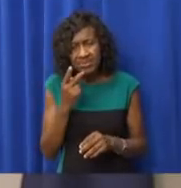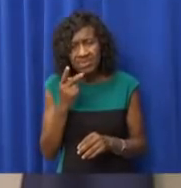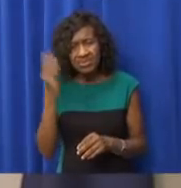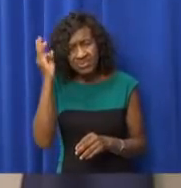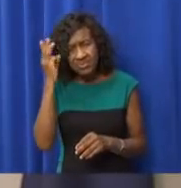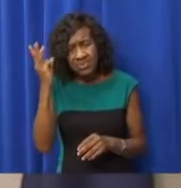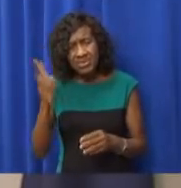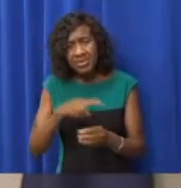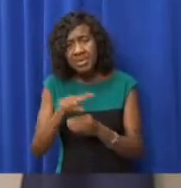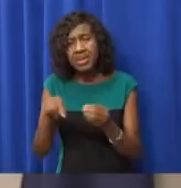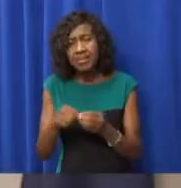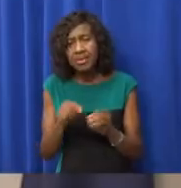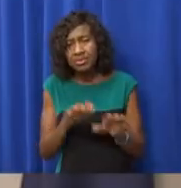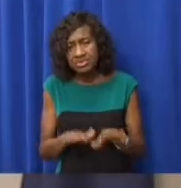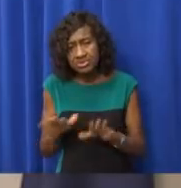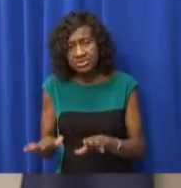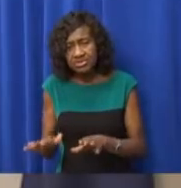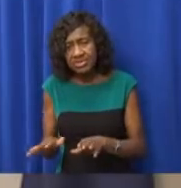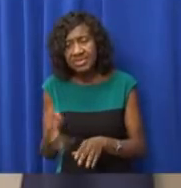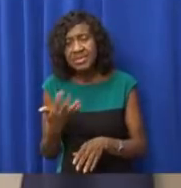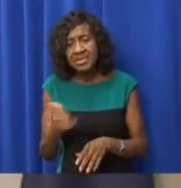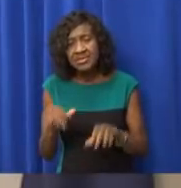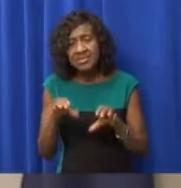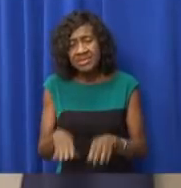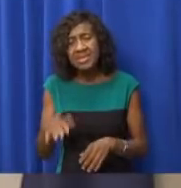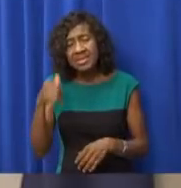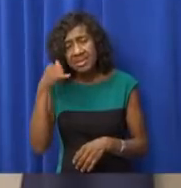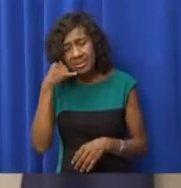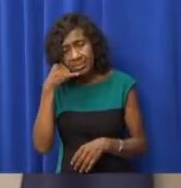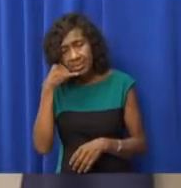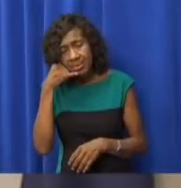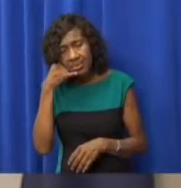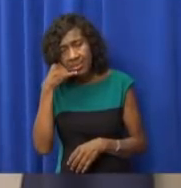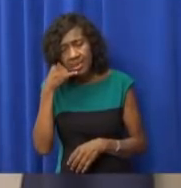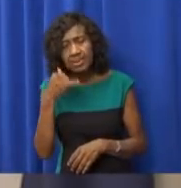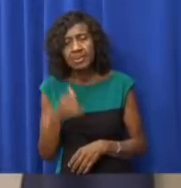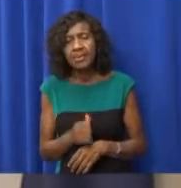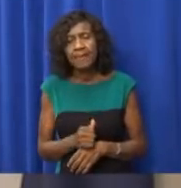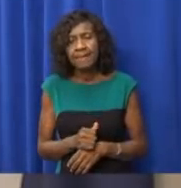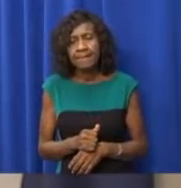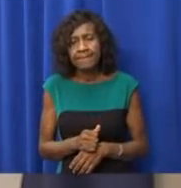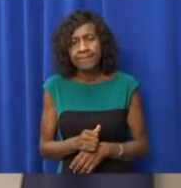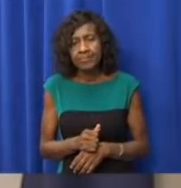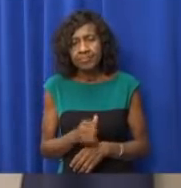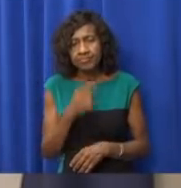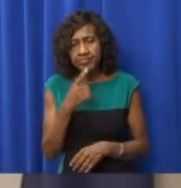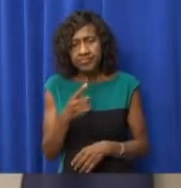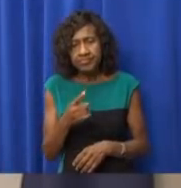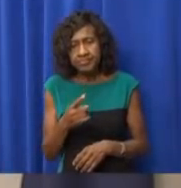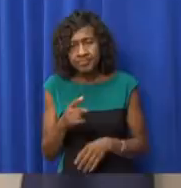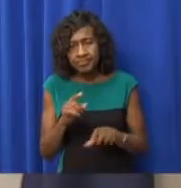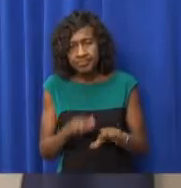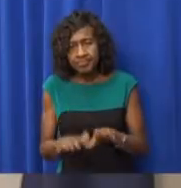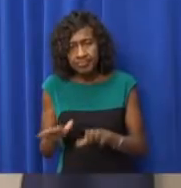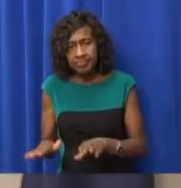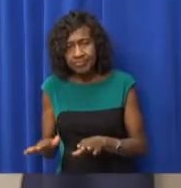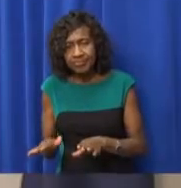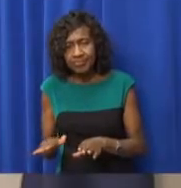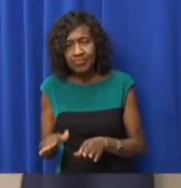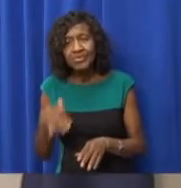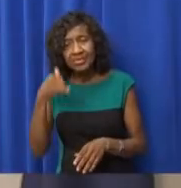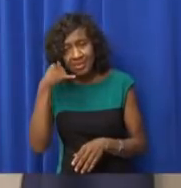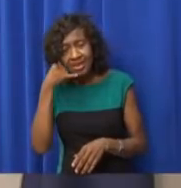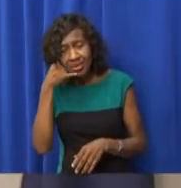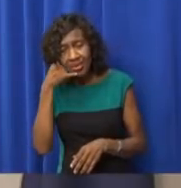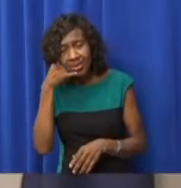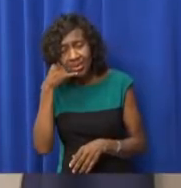are also welcome to call. I am also happy to report that so far children have been calling in, and